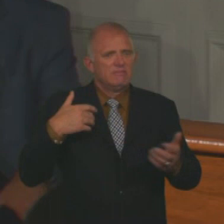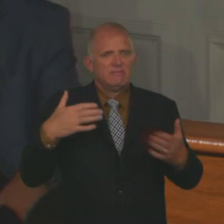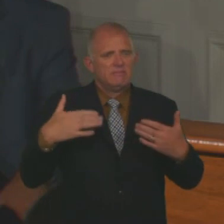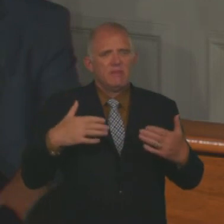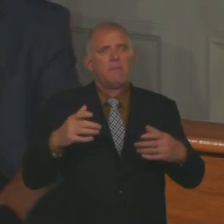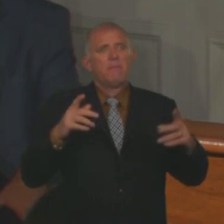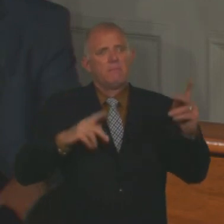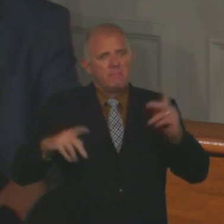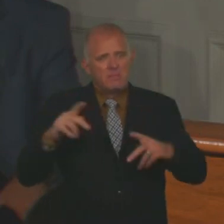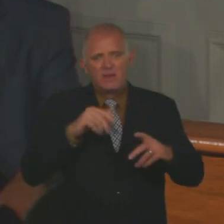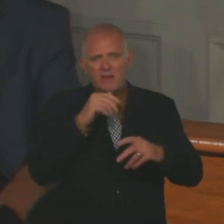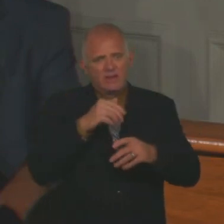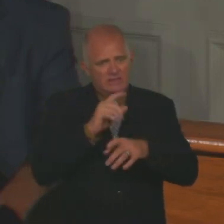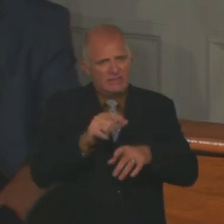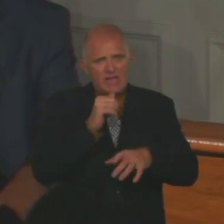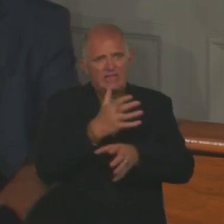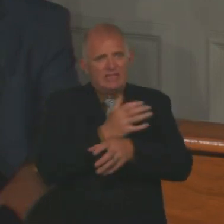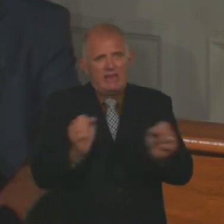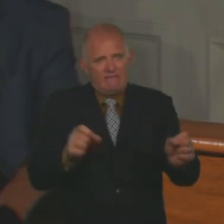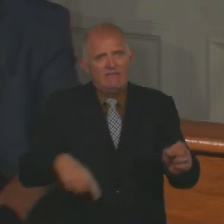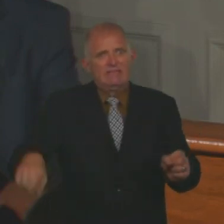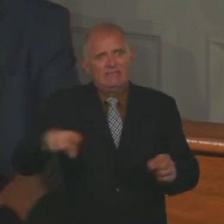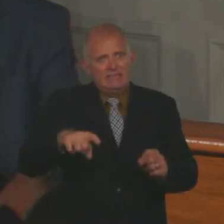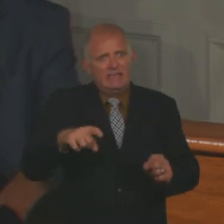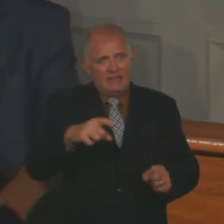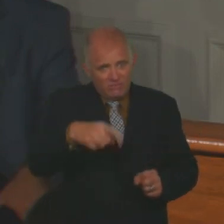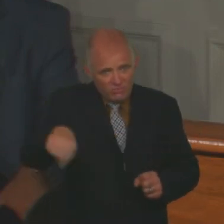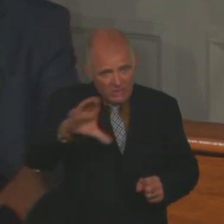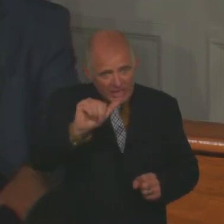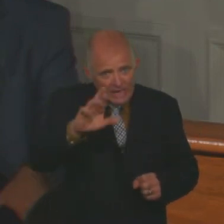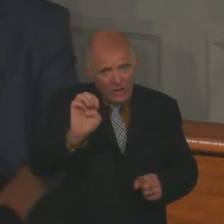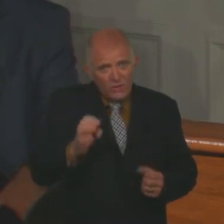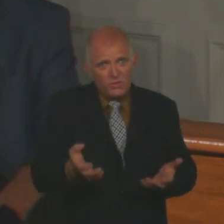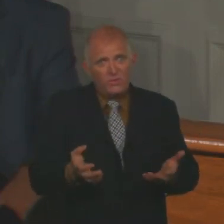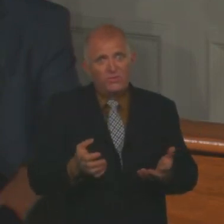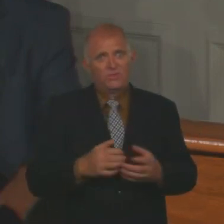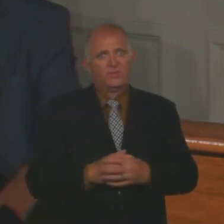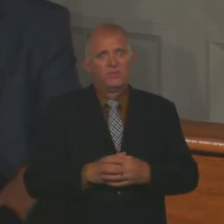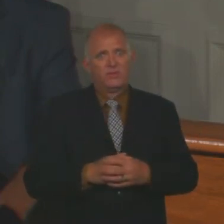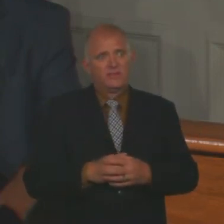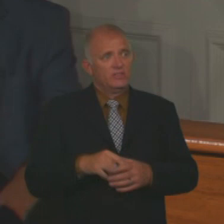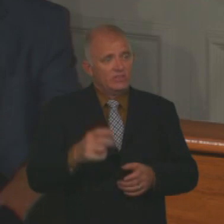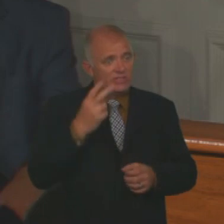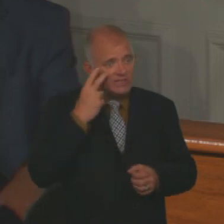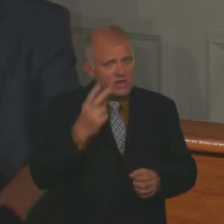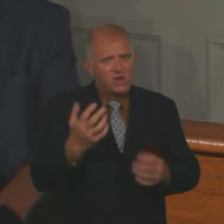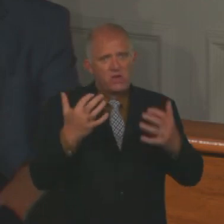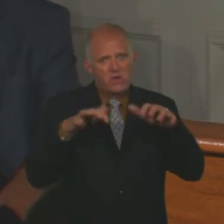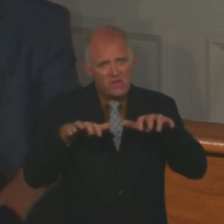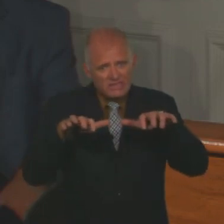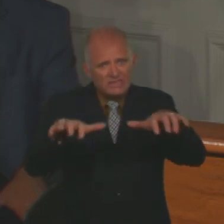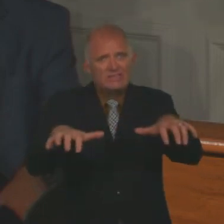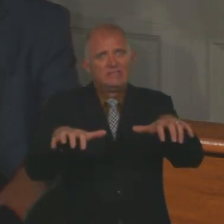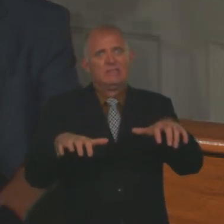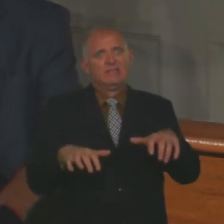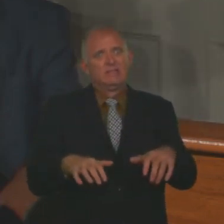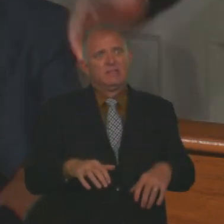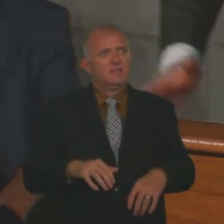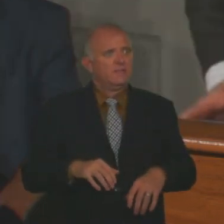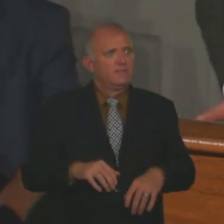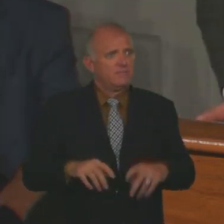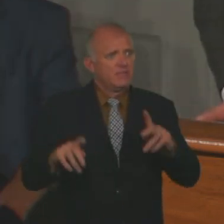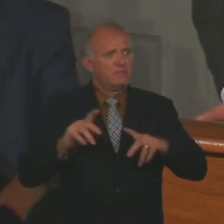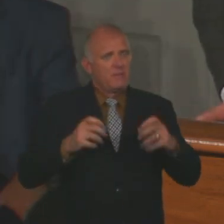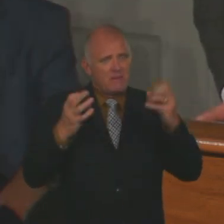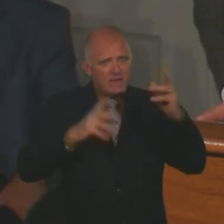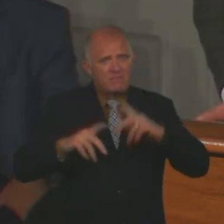Christ? The Bible says that he went out. Number two, he saw the multitudes. Not just the individuals, but he saw there was a lot of people that